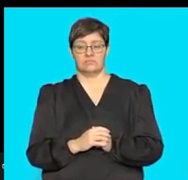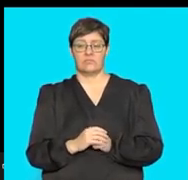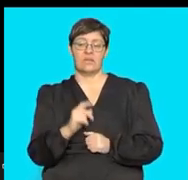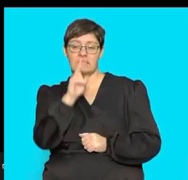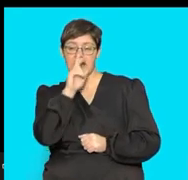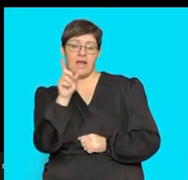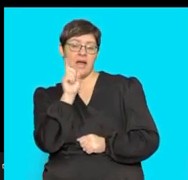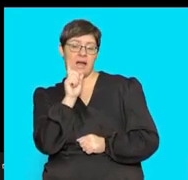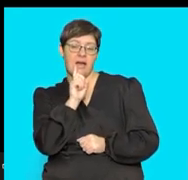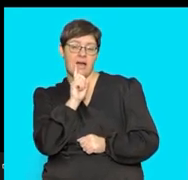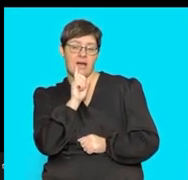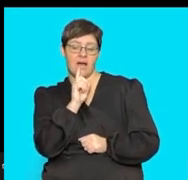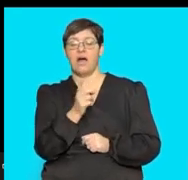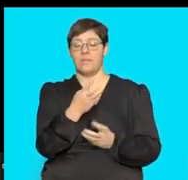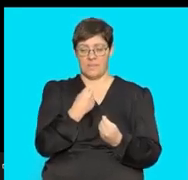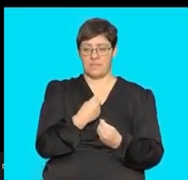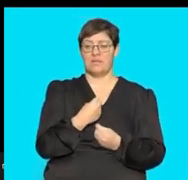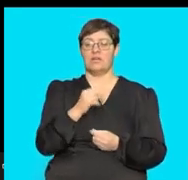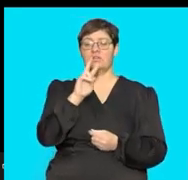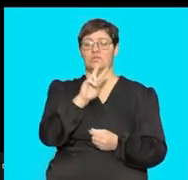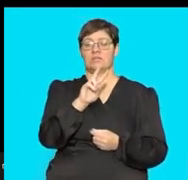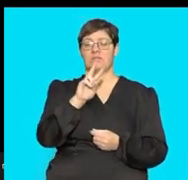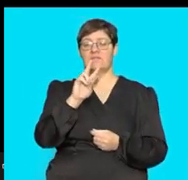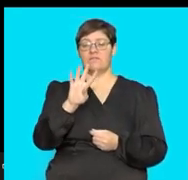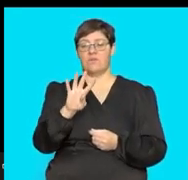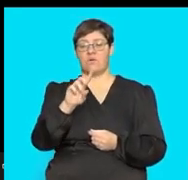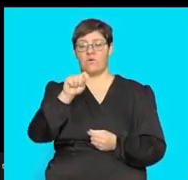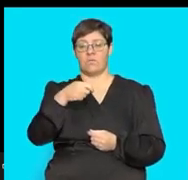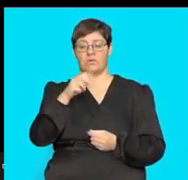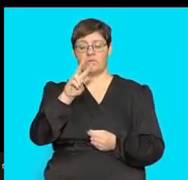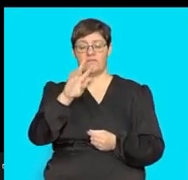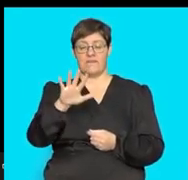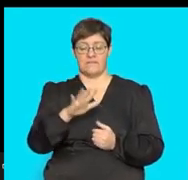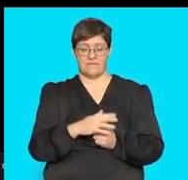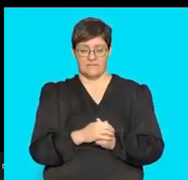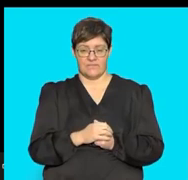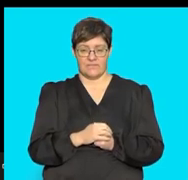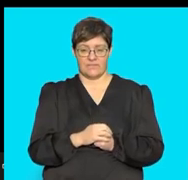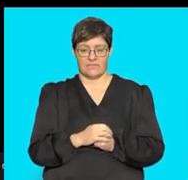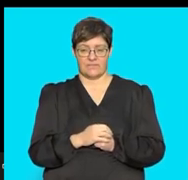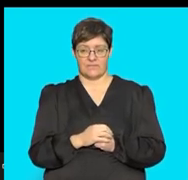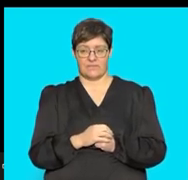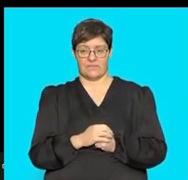65, and let's see what answer that gives us. Okay, so the calculator gives an answer of